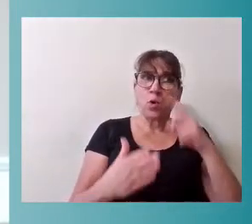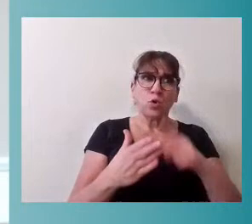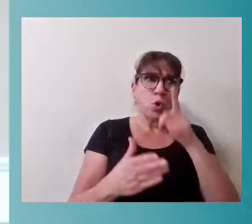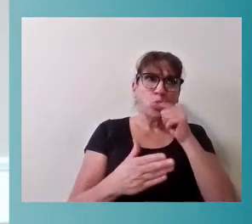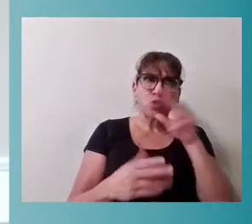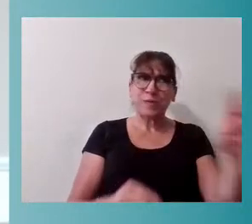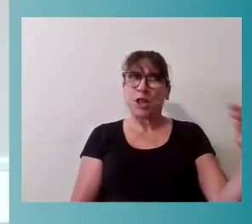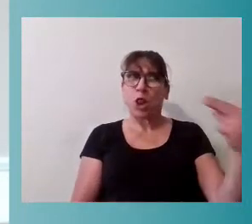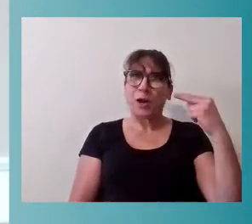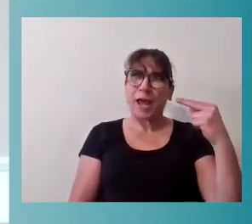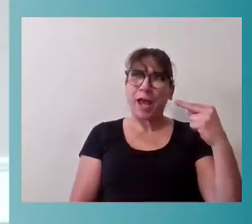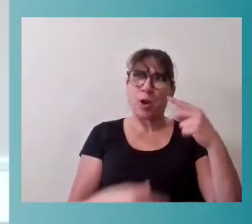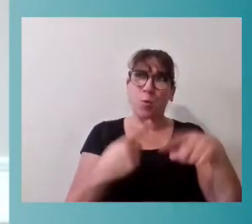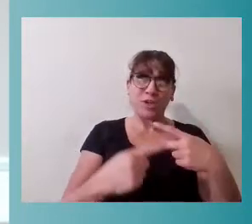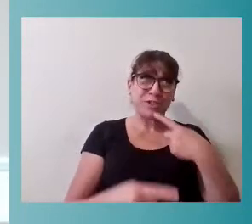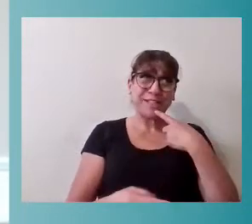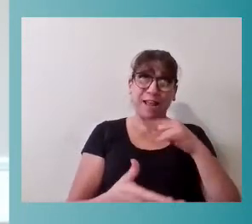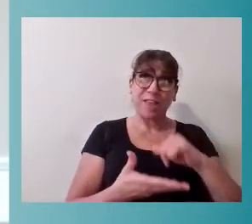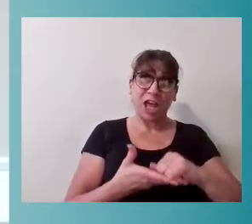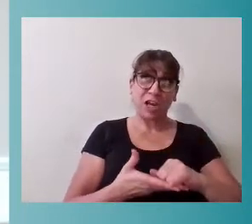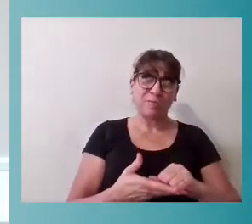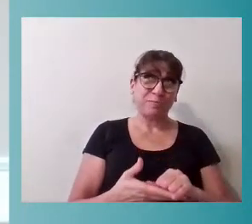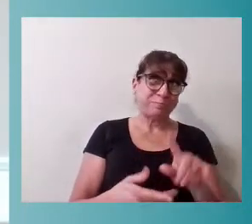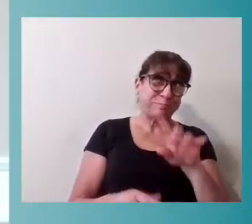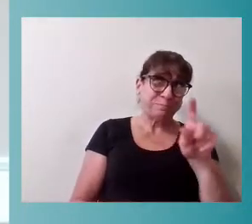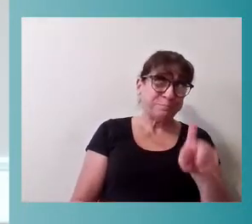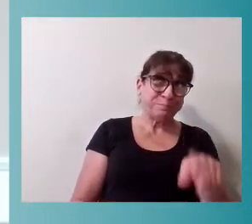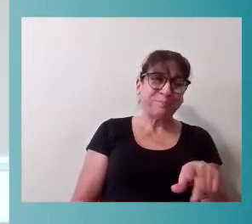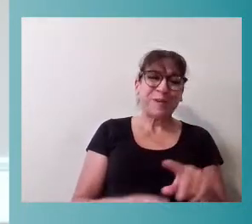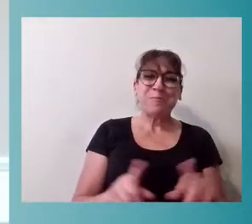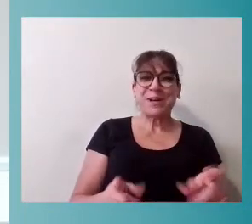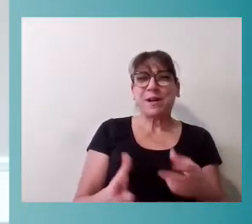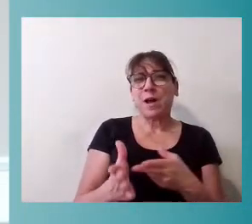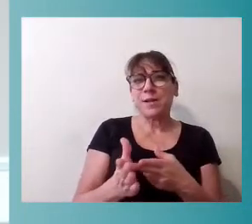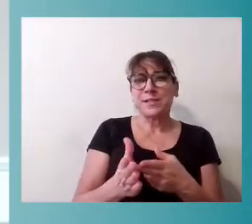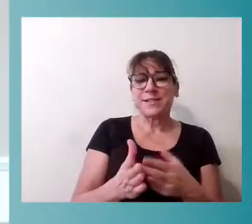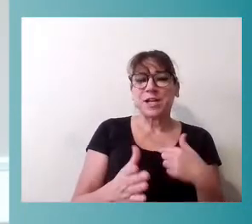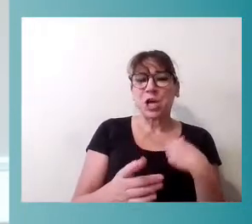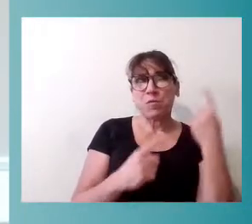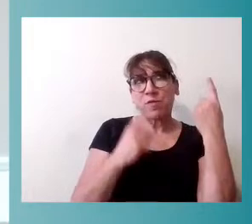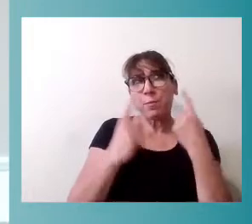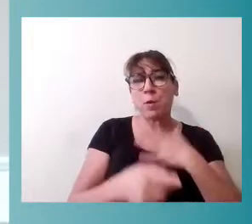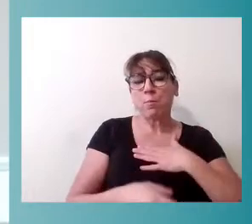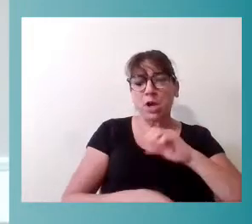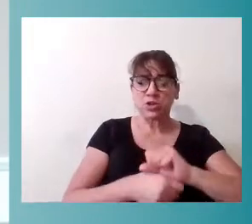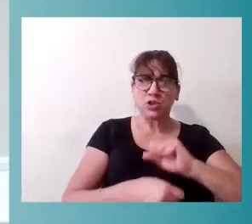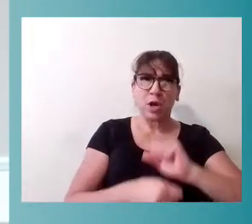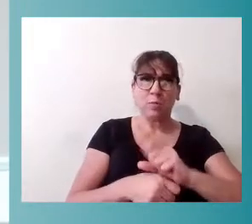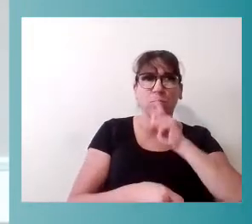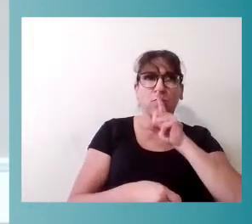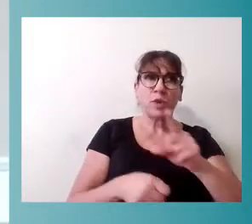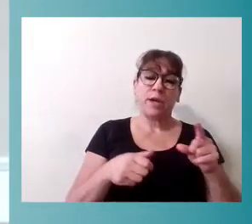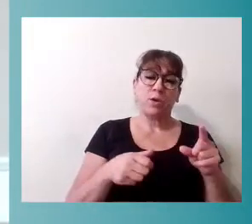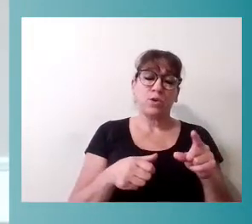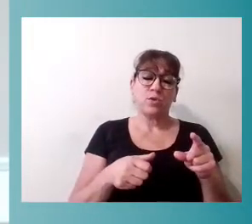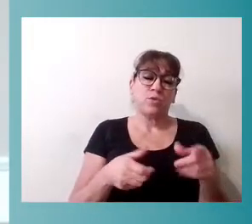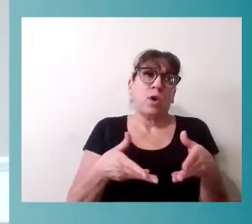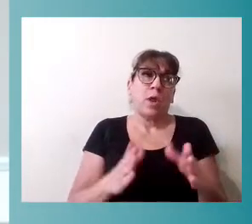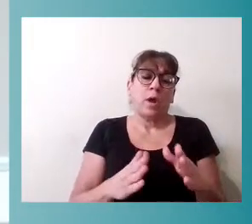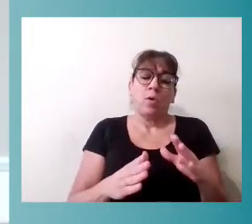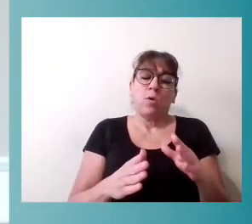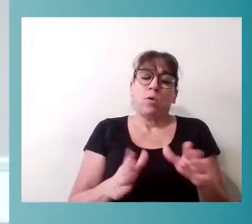looking at when she said that? But honestly, as I think of my job, which is really to enable all of you to do